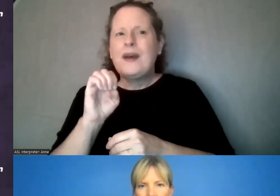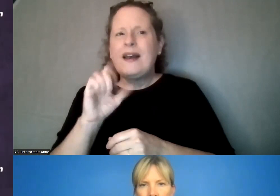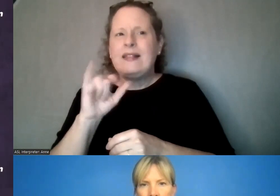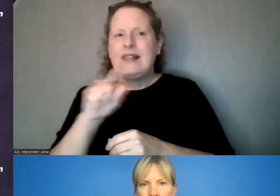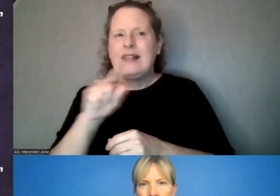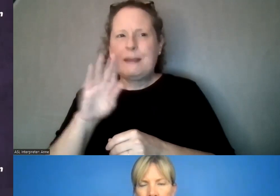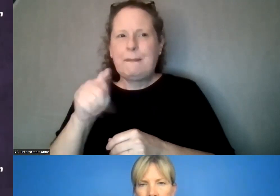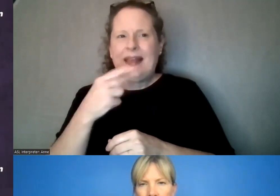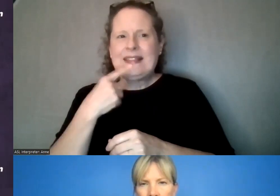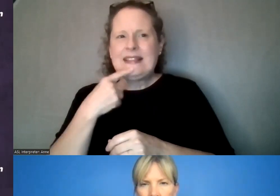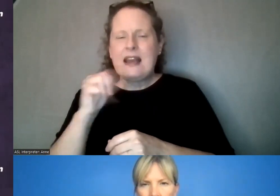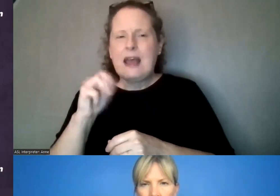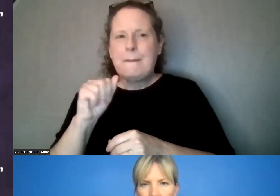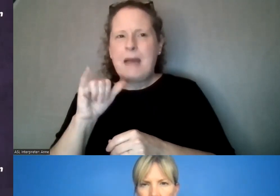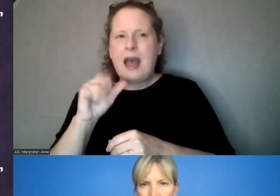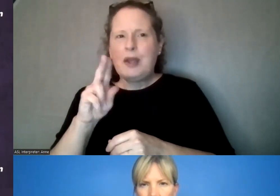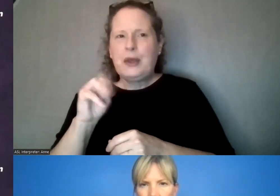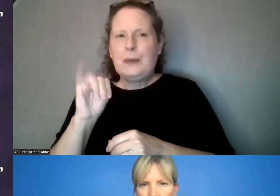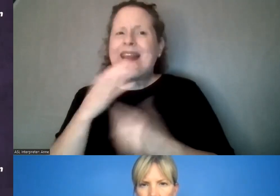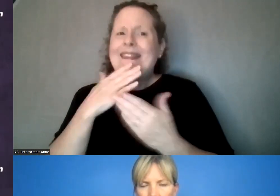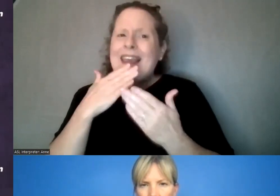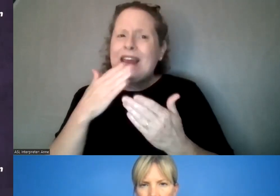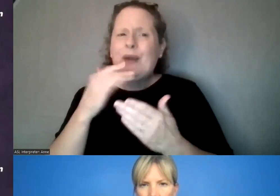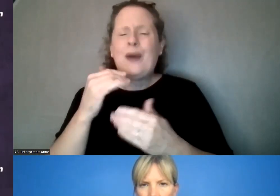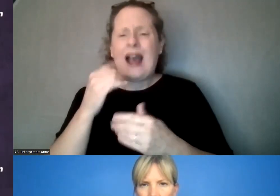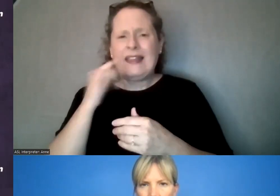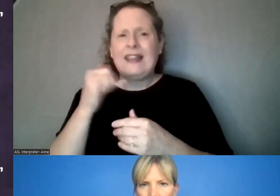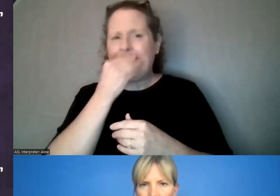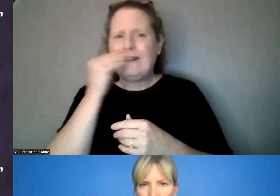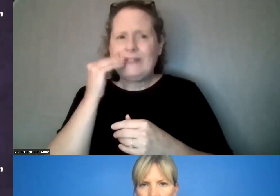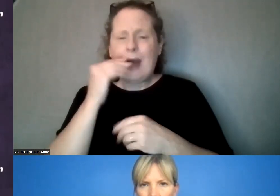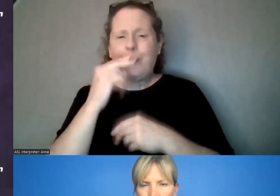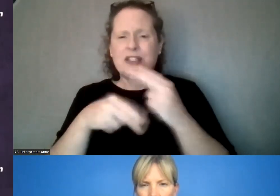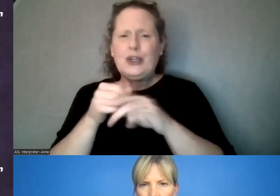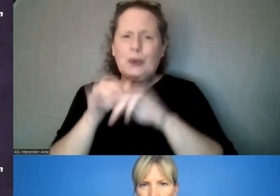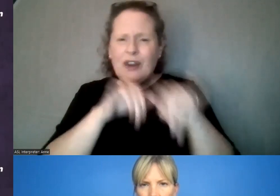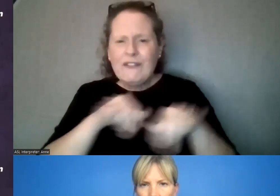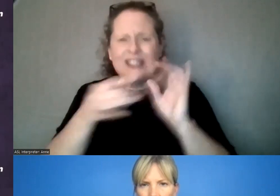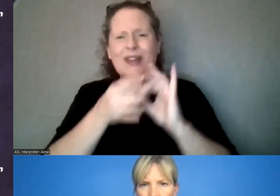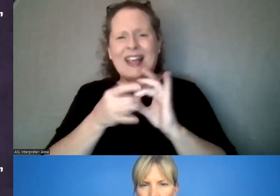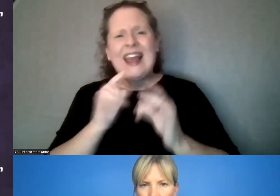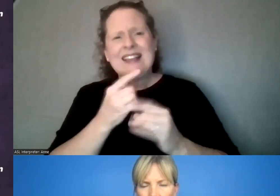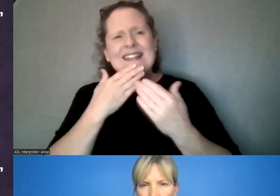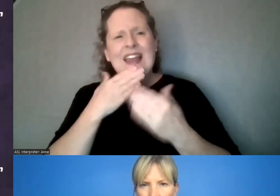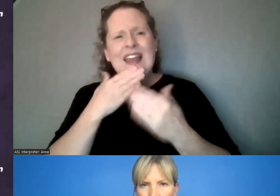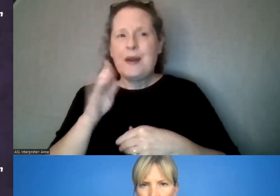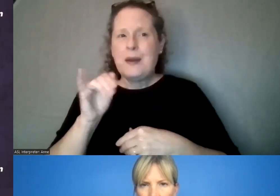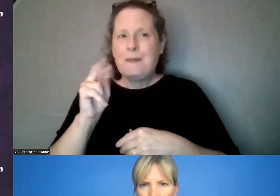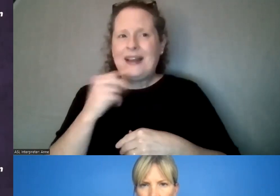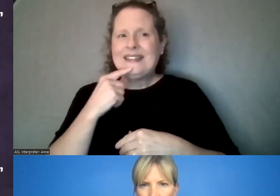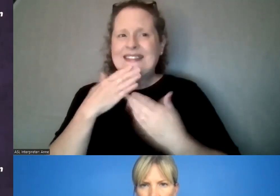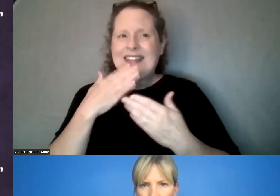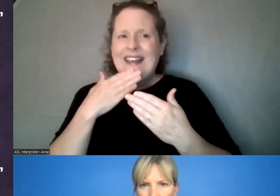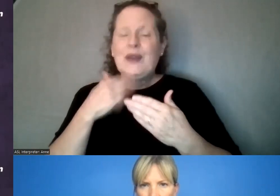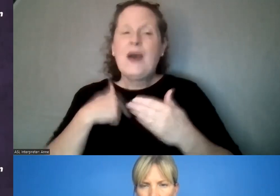that connects us. Thank you. Yeah, thank you, Mayumi. So I encourage others, if you